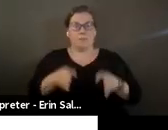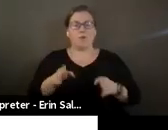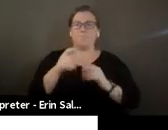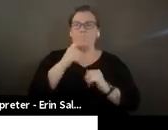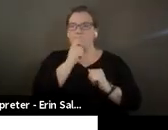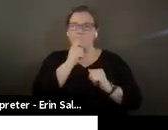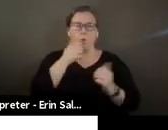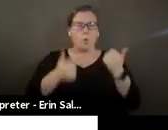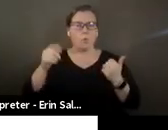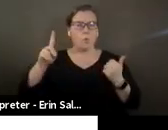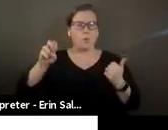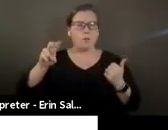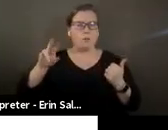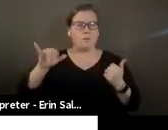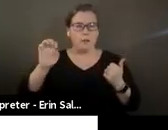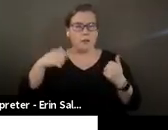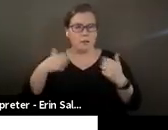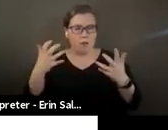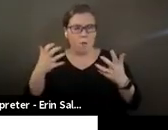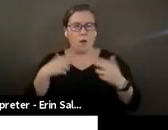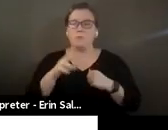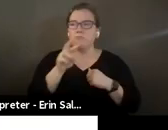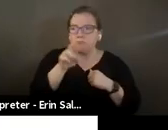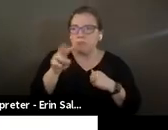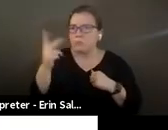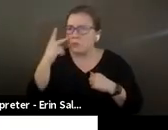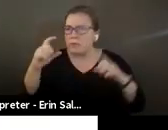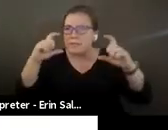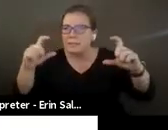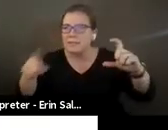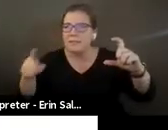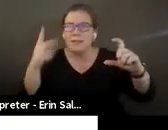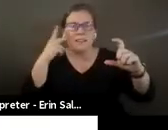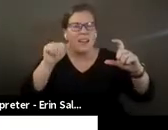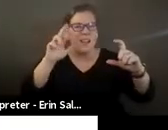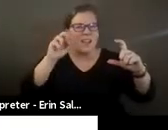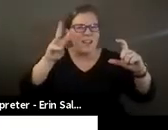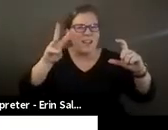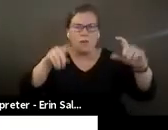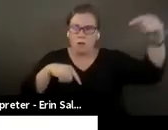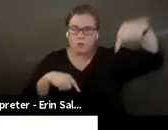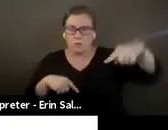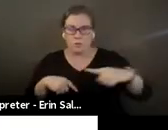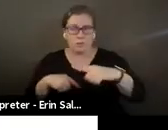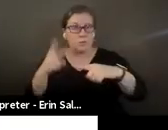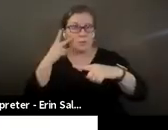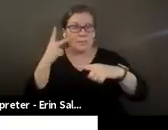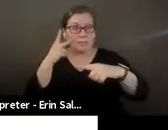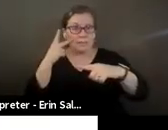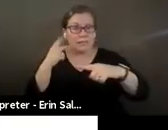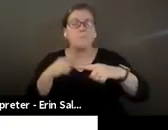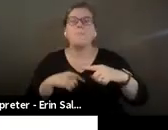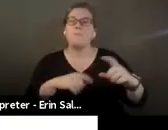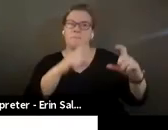receive. So if you look at the arrow, there's a black arrow on the screen, and it is showing